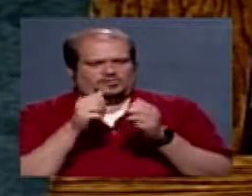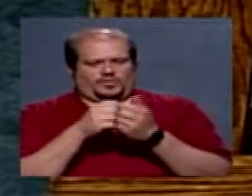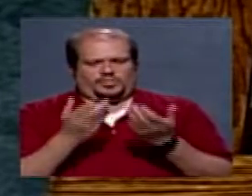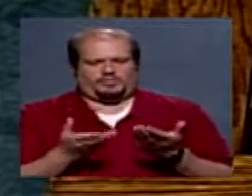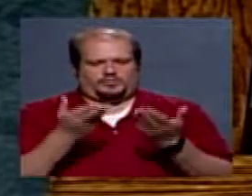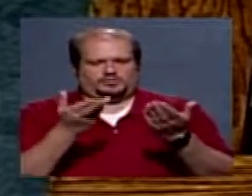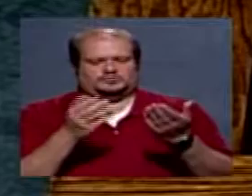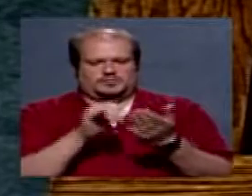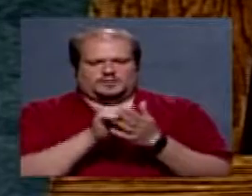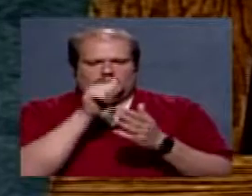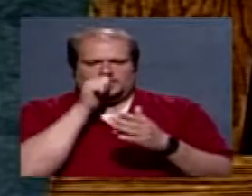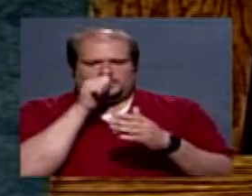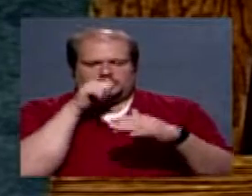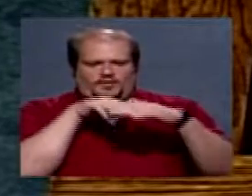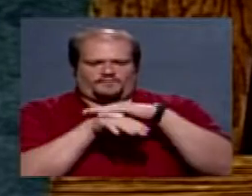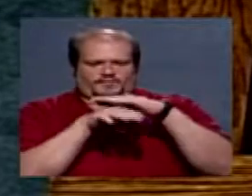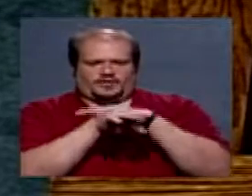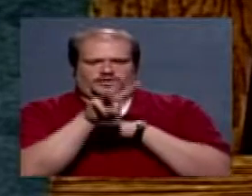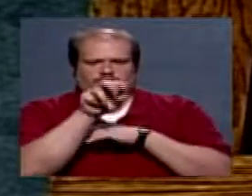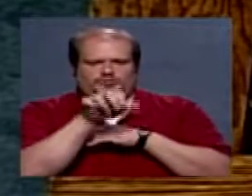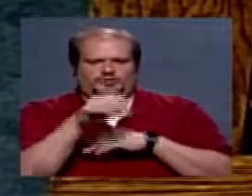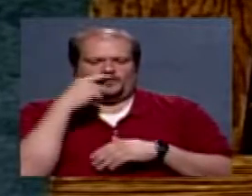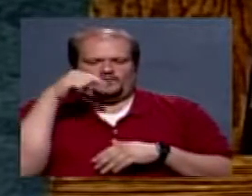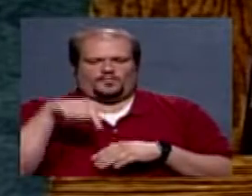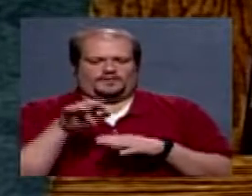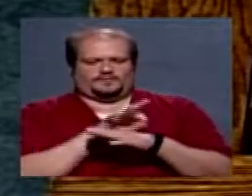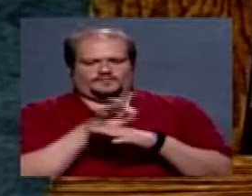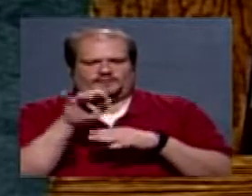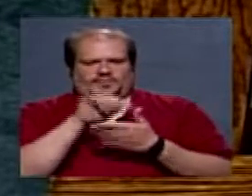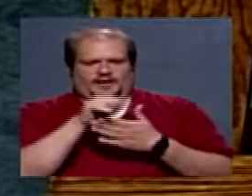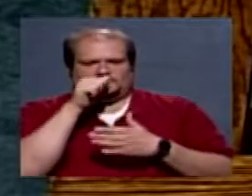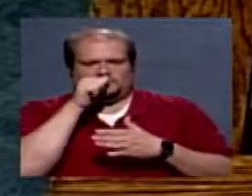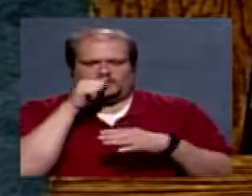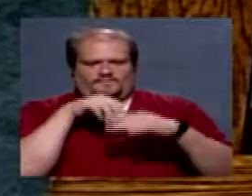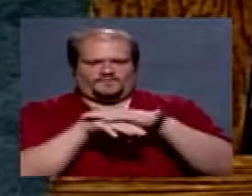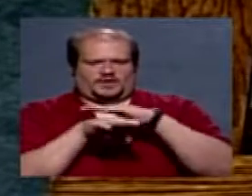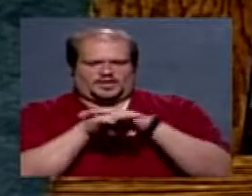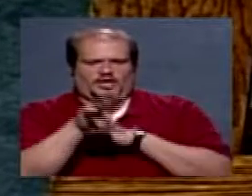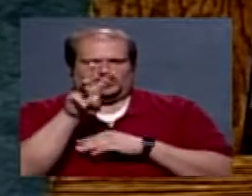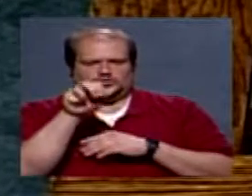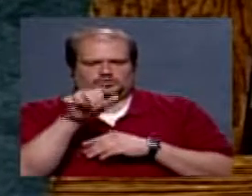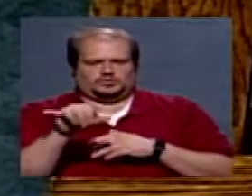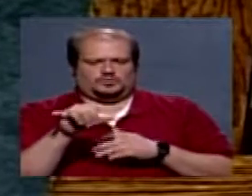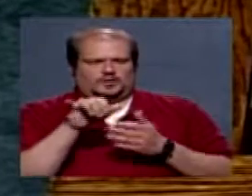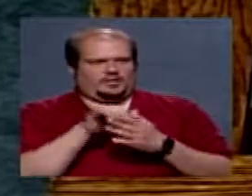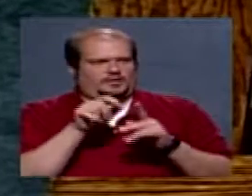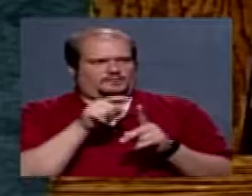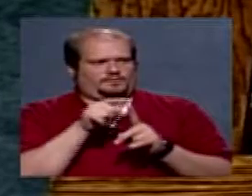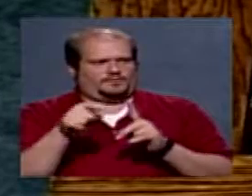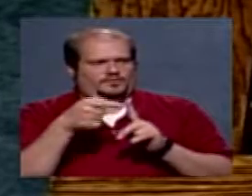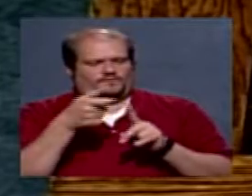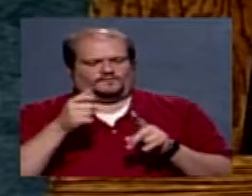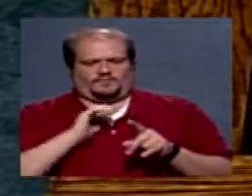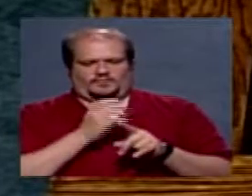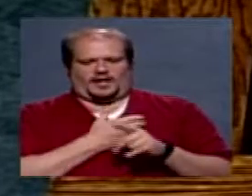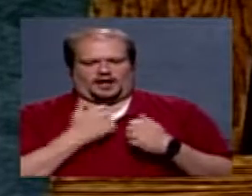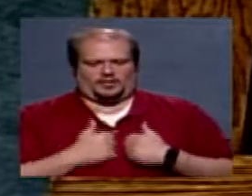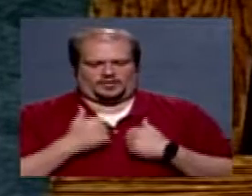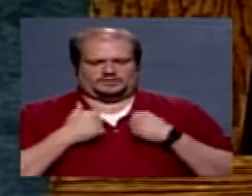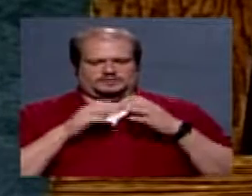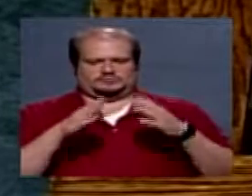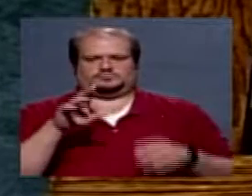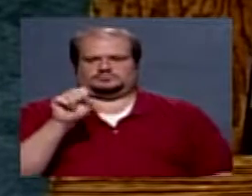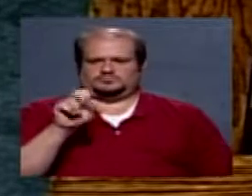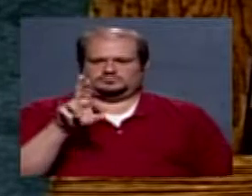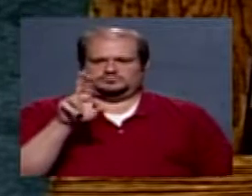proposing to be the private entryway of this facility. That private entryway is off of our residential street,